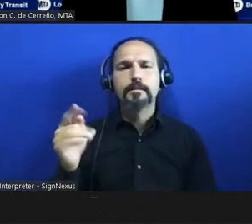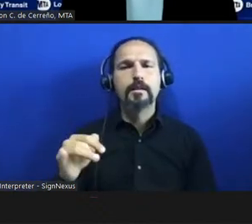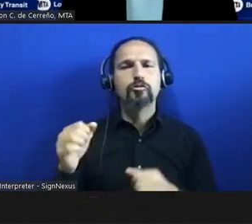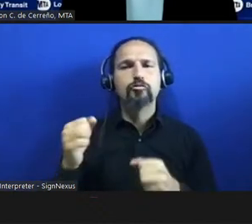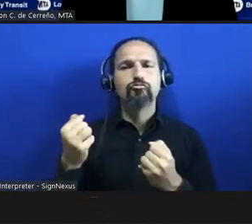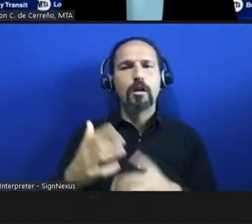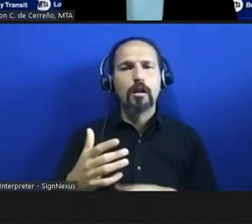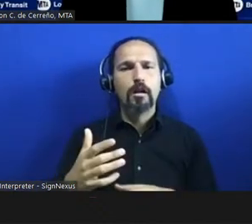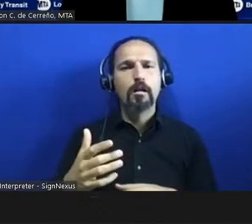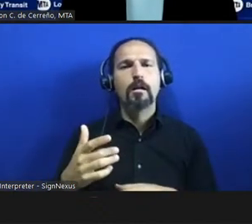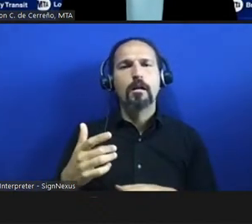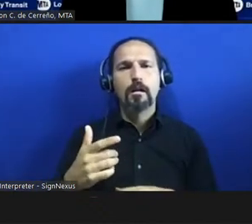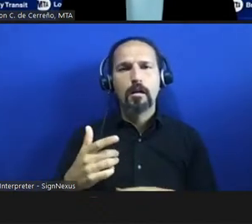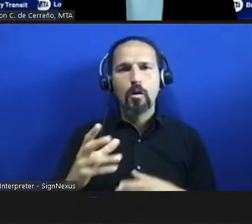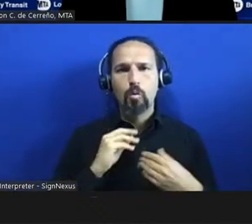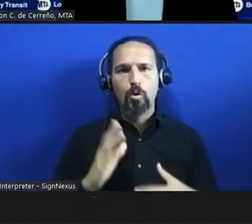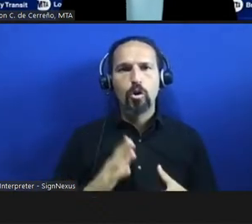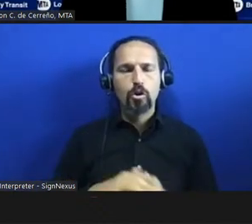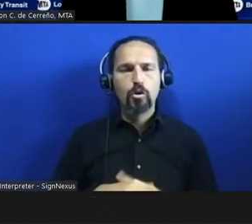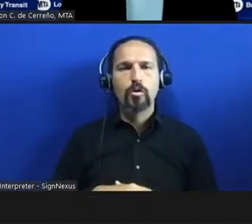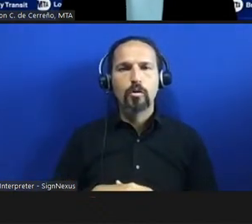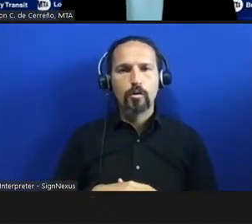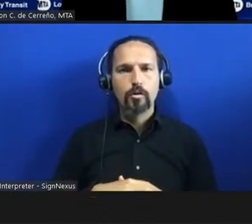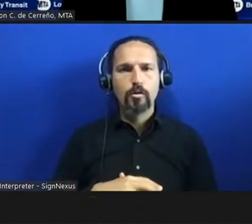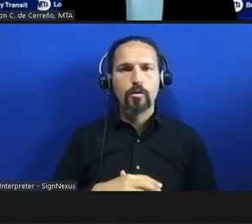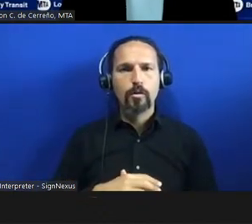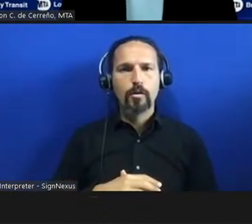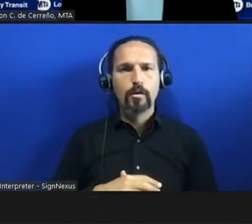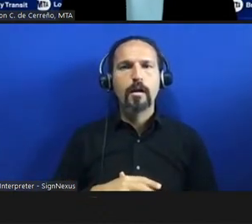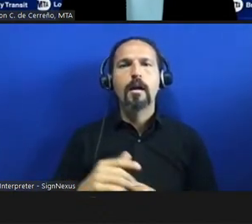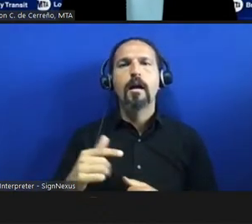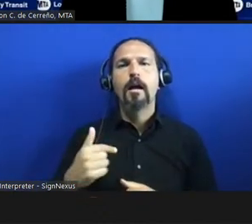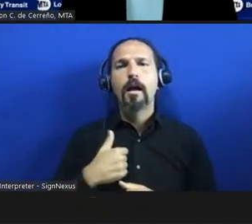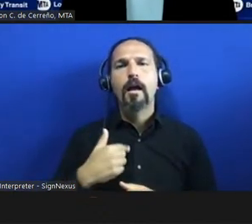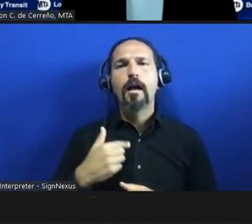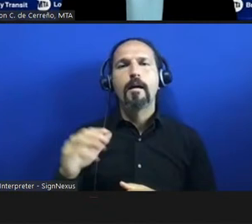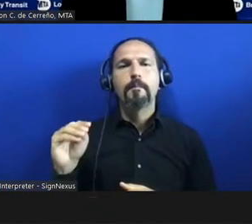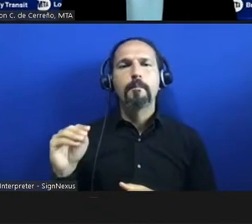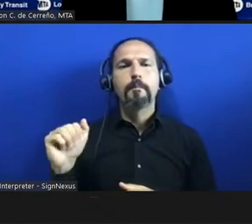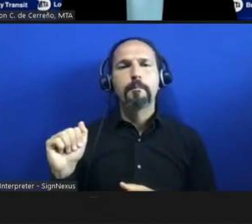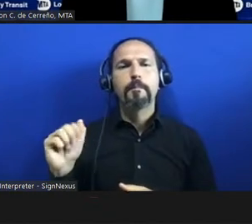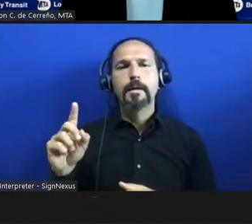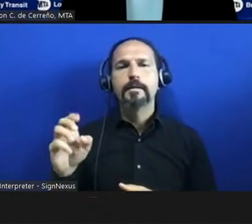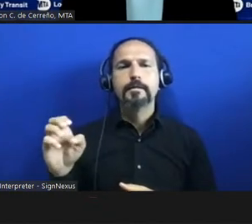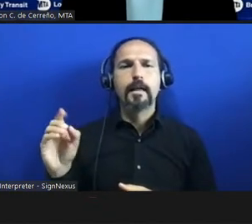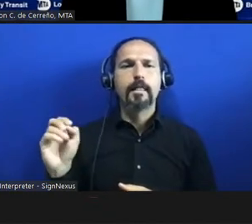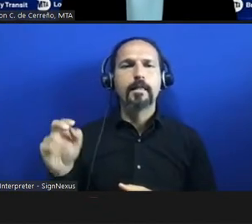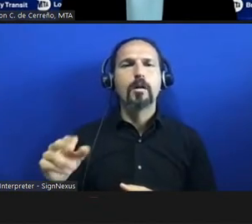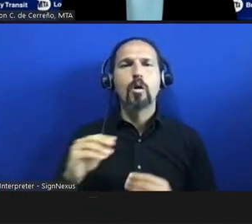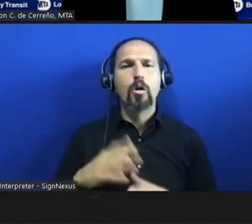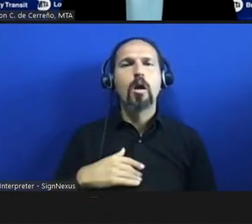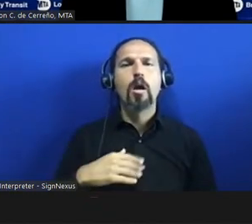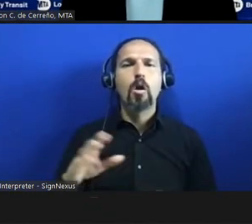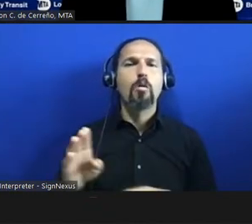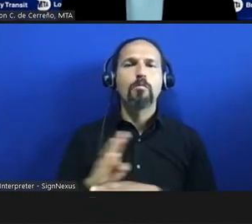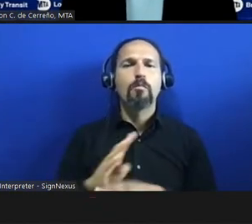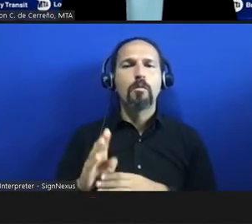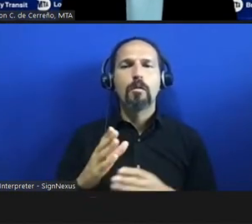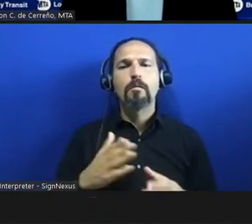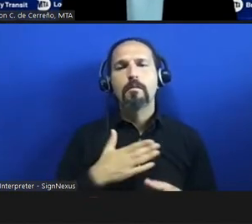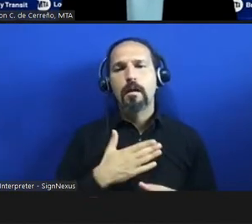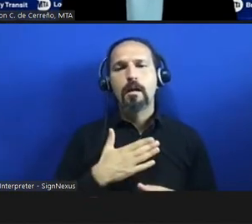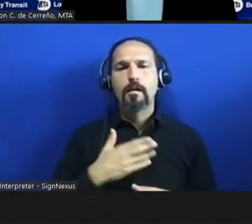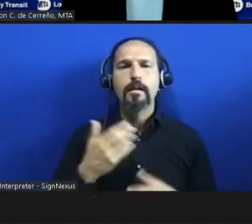Medallion owner as a medallion owner I manage my own business whether profit or